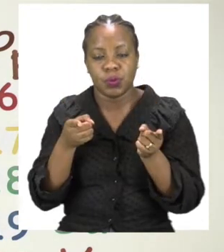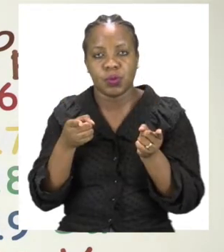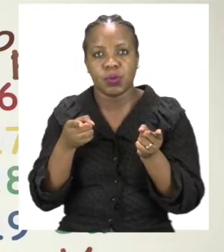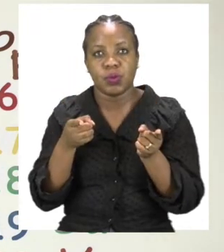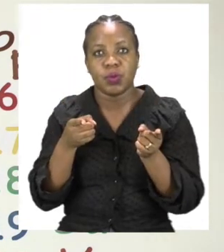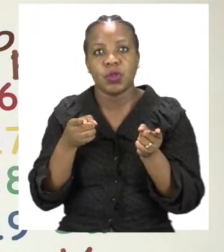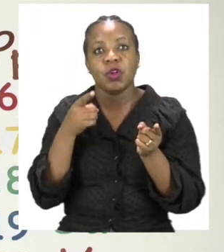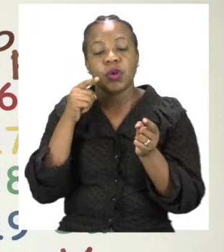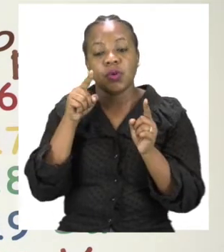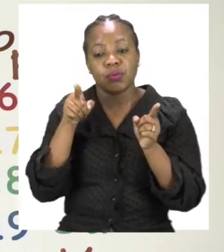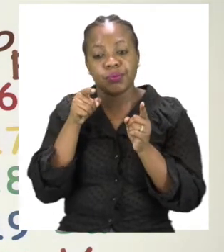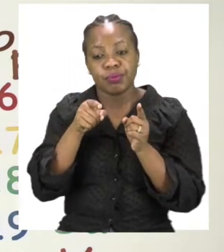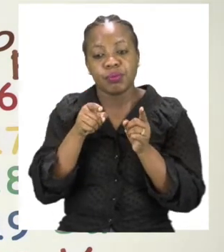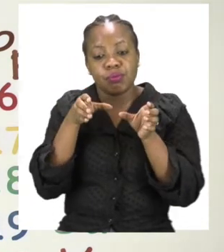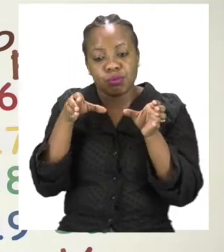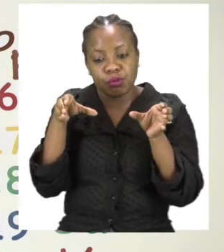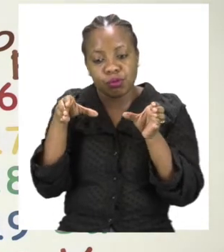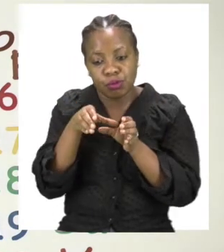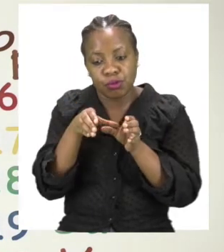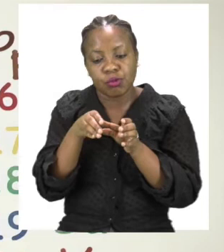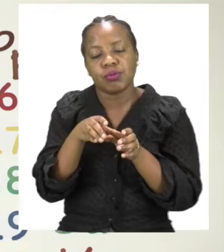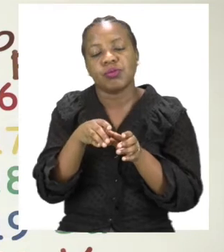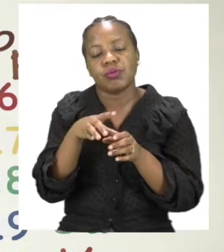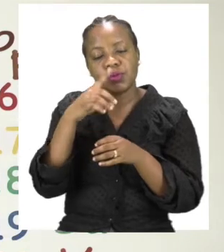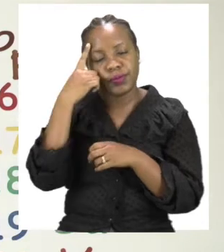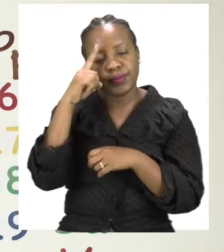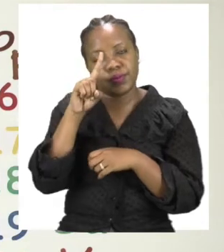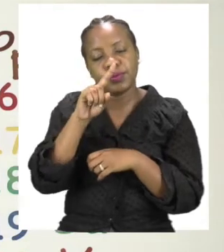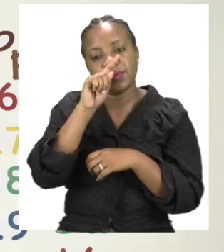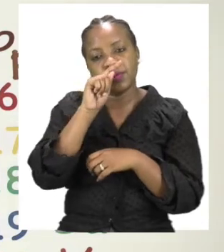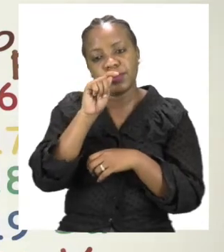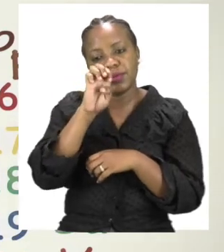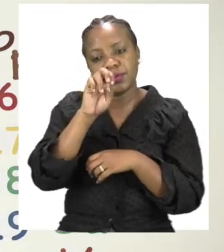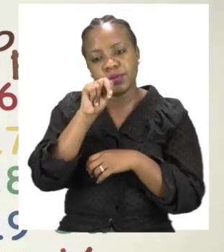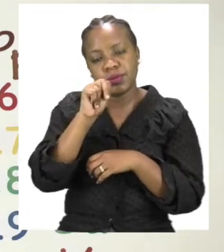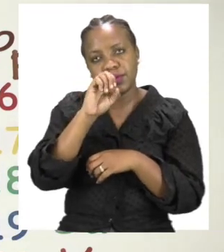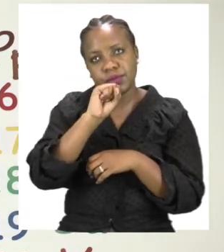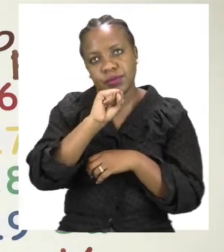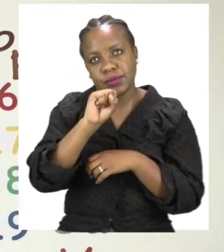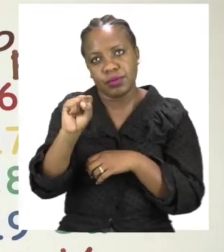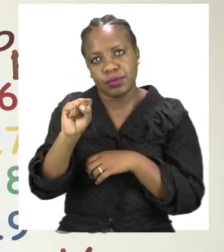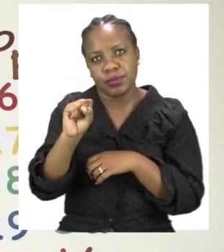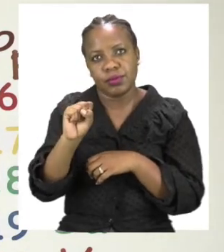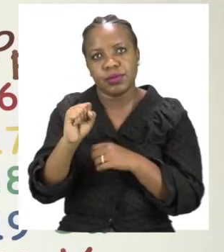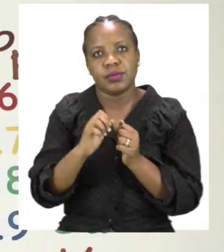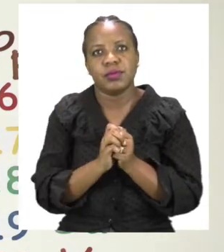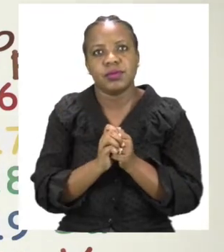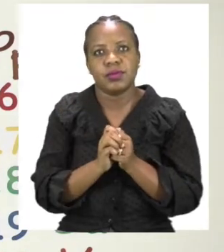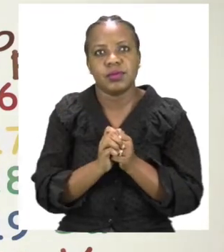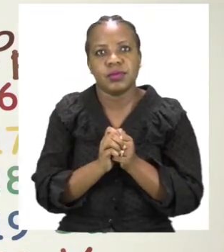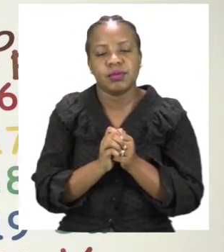And after we have grouped our tens, we need to close our bracket to say that this is the